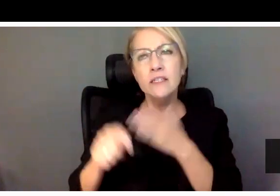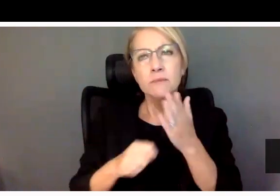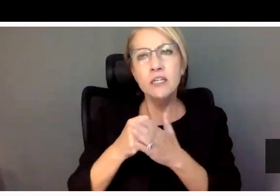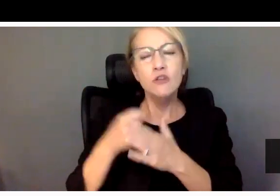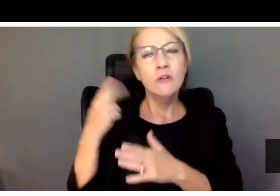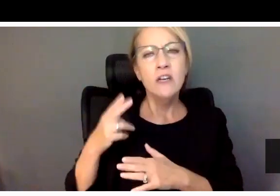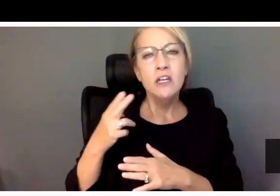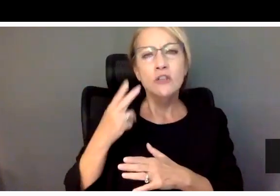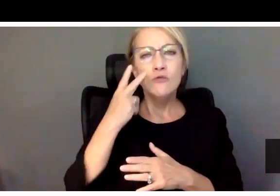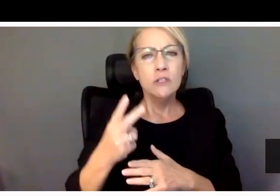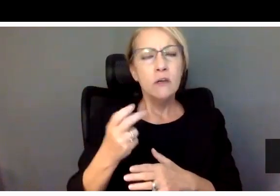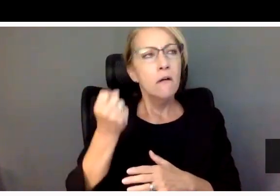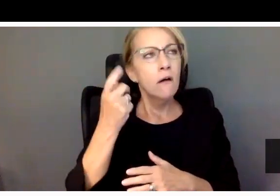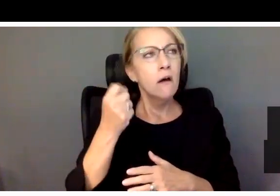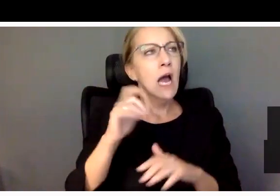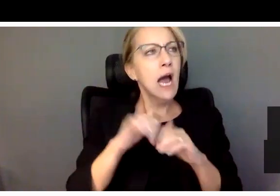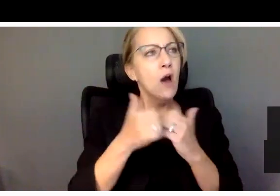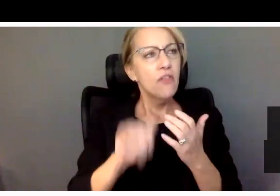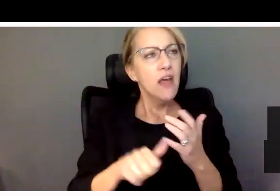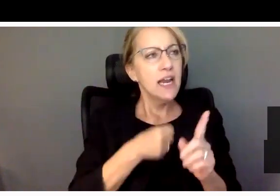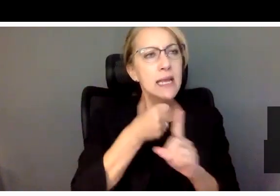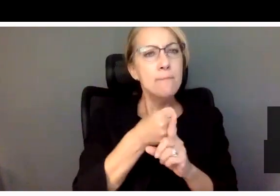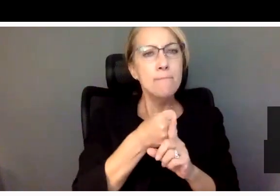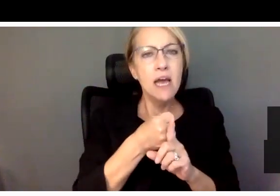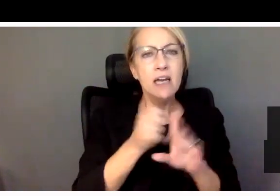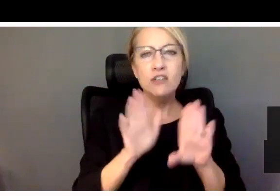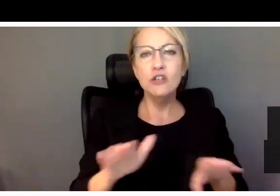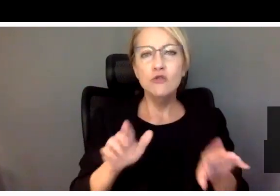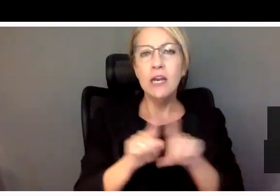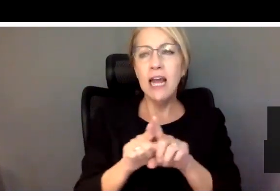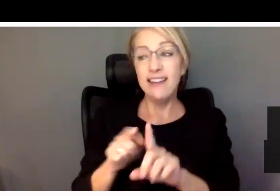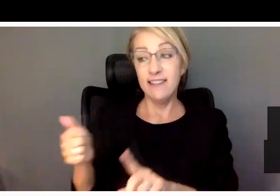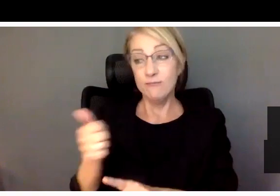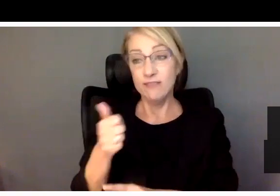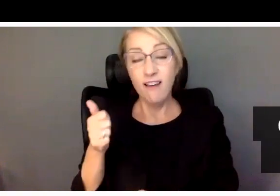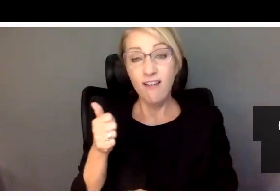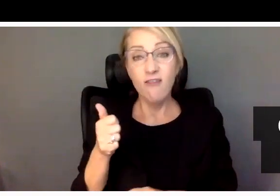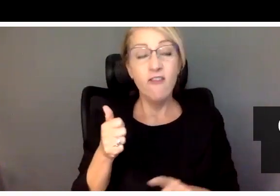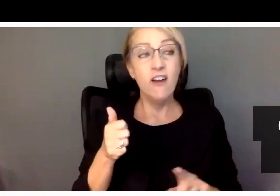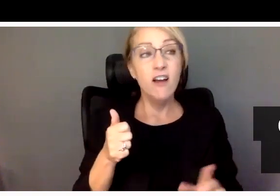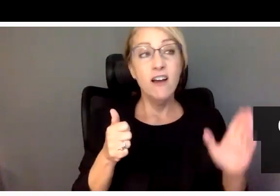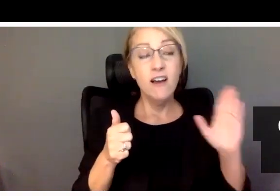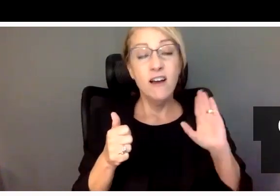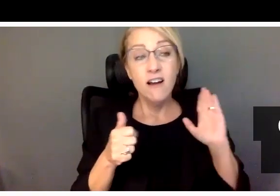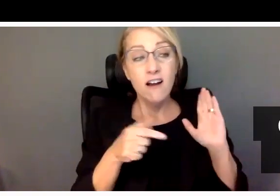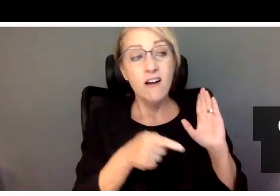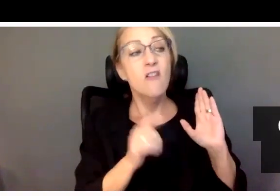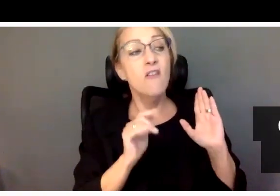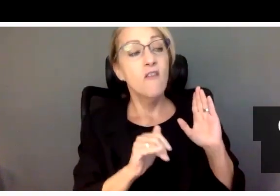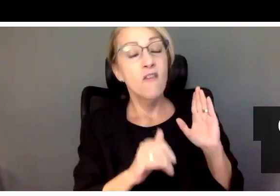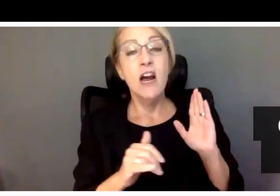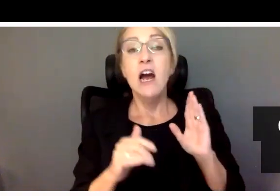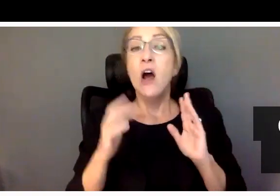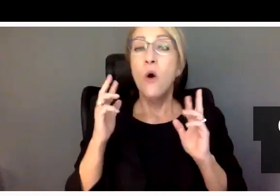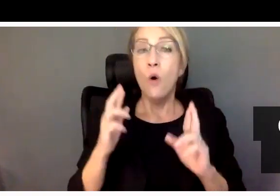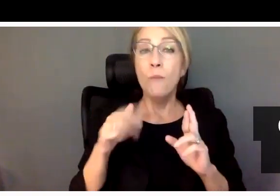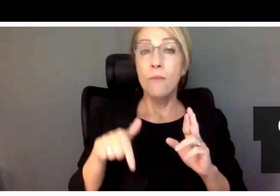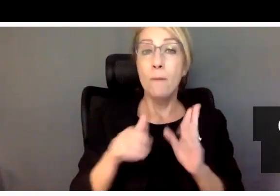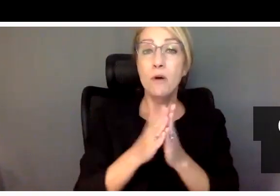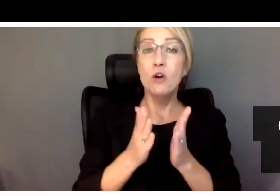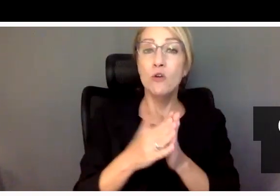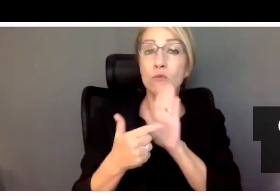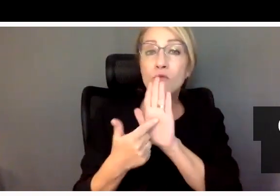impacted children like themselves. And I hope this book will show them how they can deal with today's problems